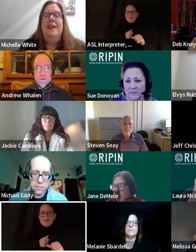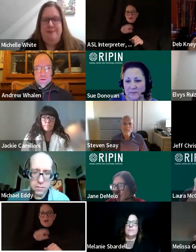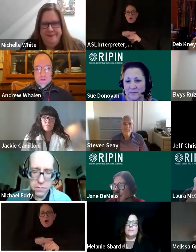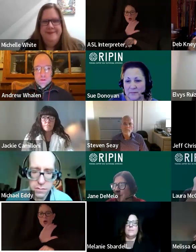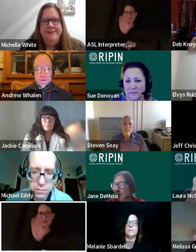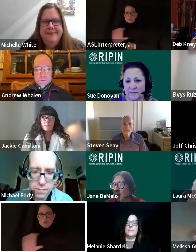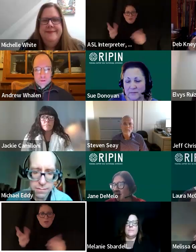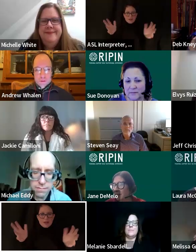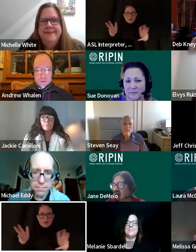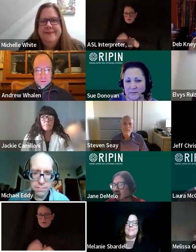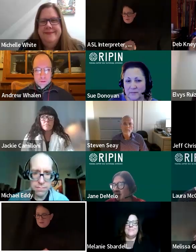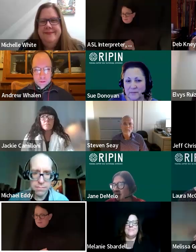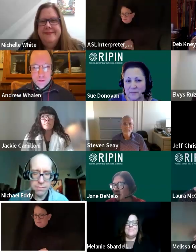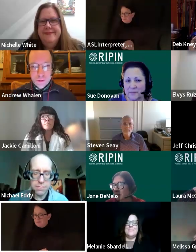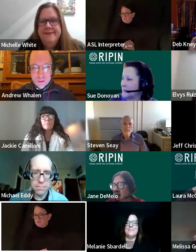all.